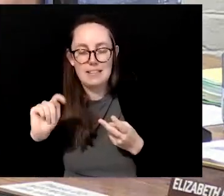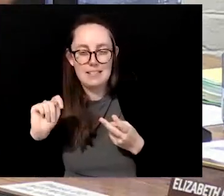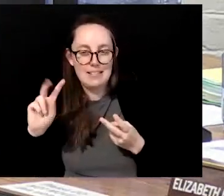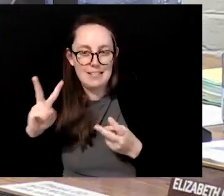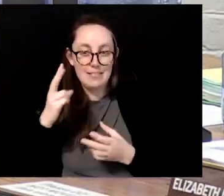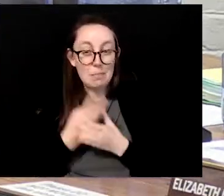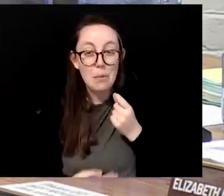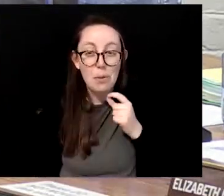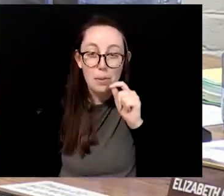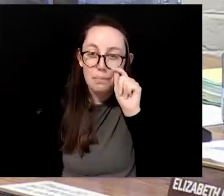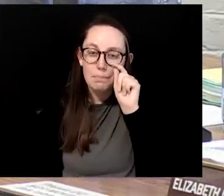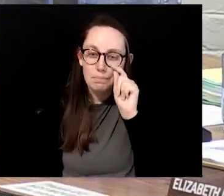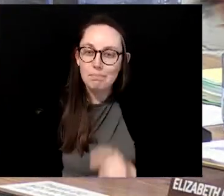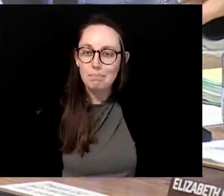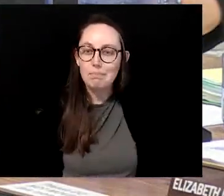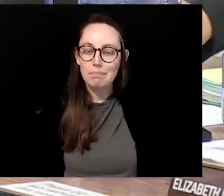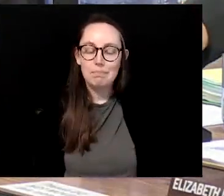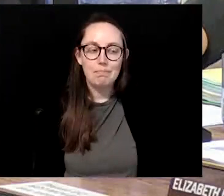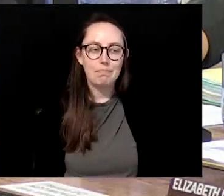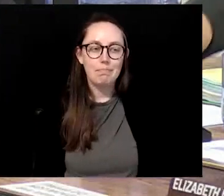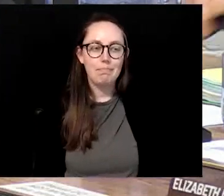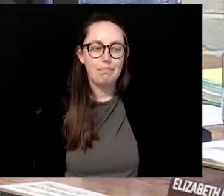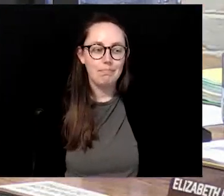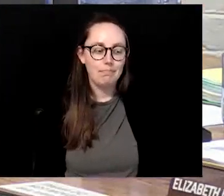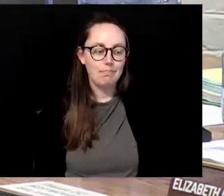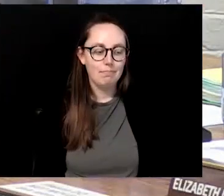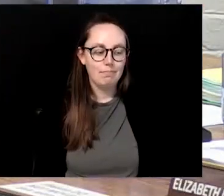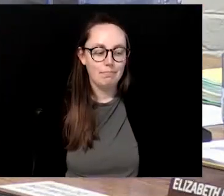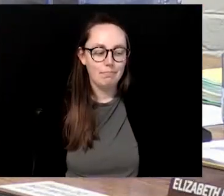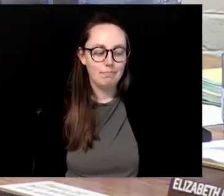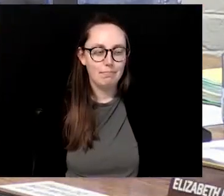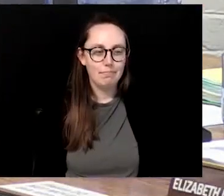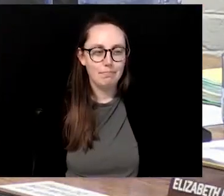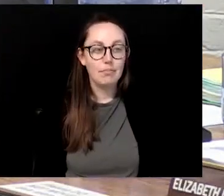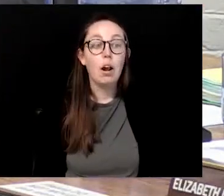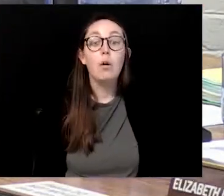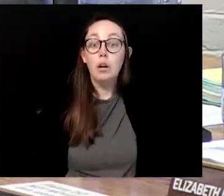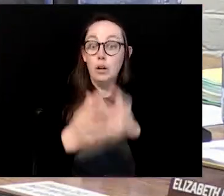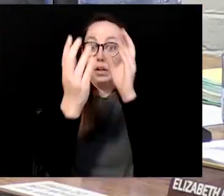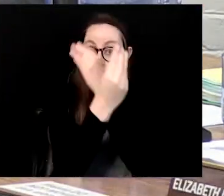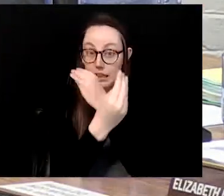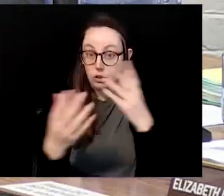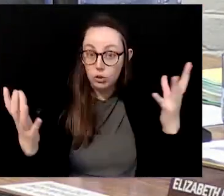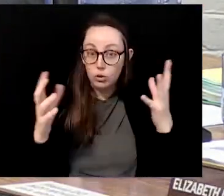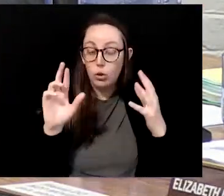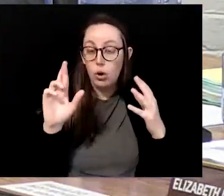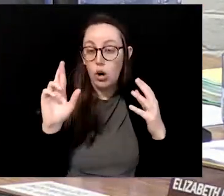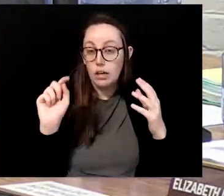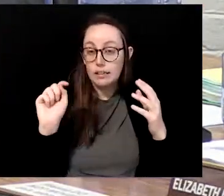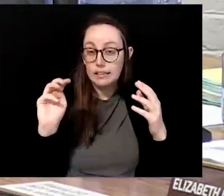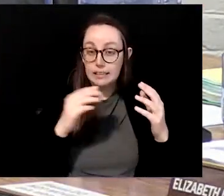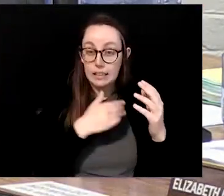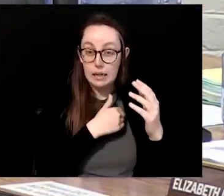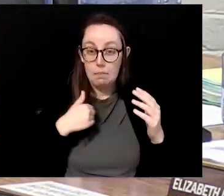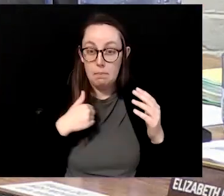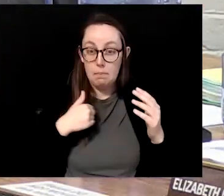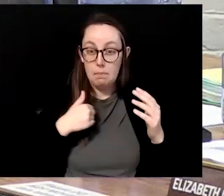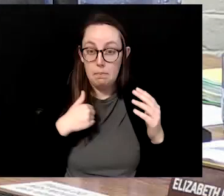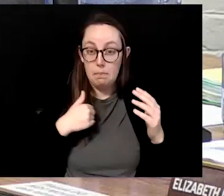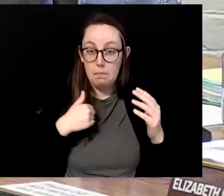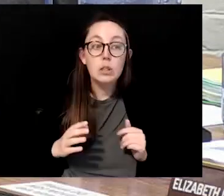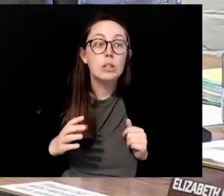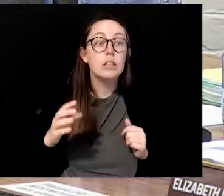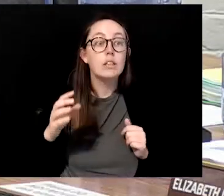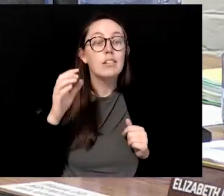wanted to let uh RTM members know that any emotions that are made as amendments during RTM under a